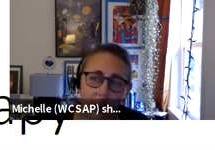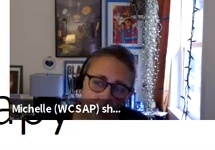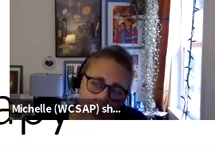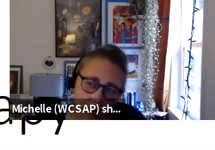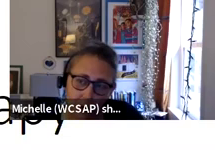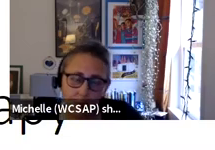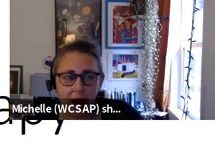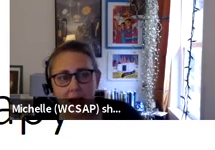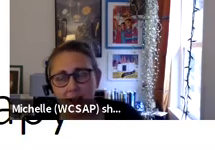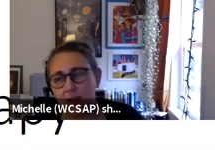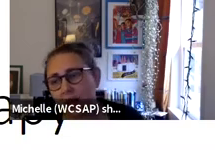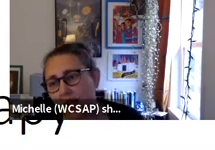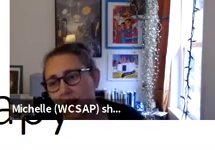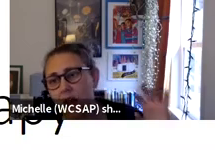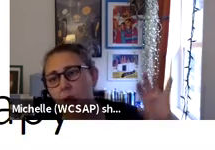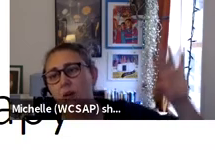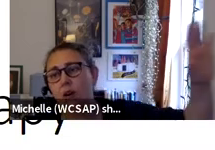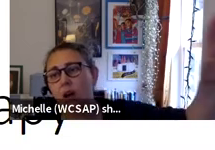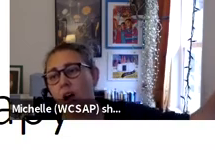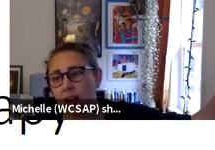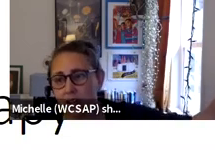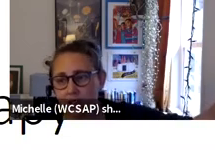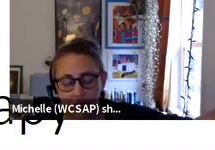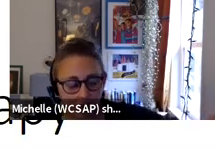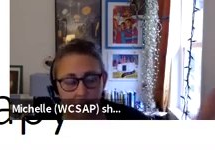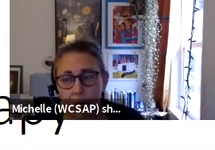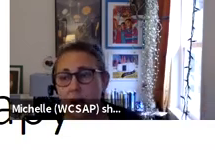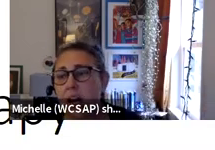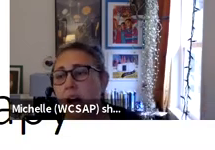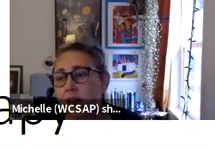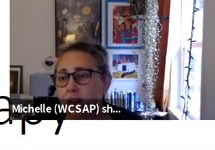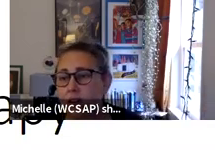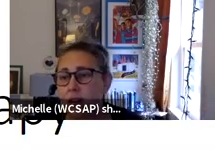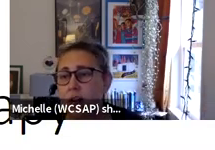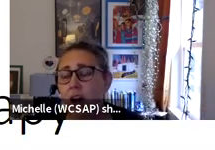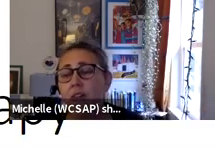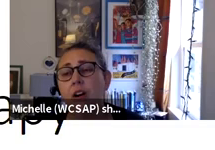but kind of trying to pull back and say, okay, I hear you want to go to college, but right now